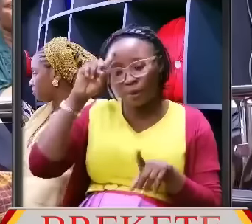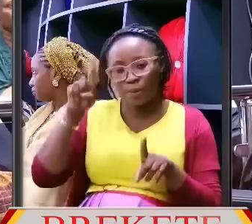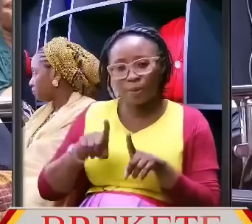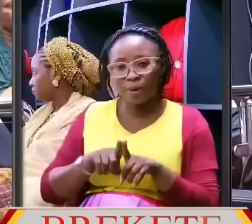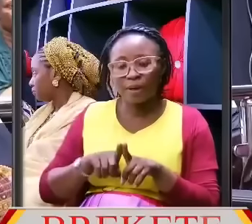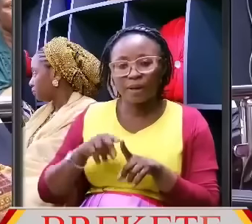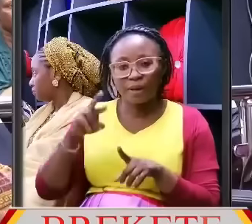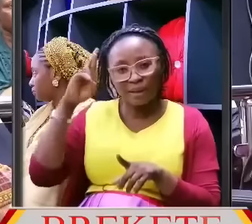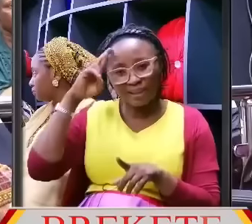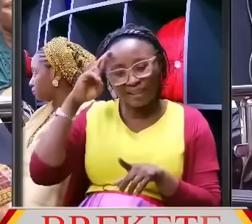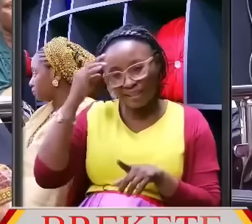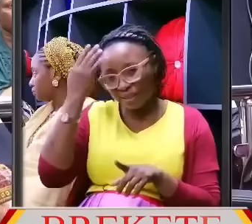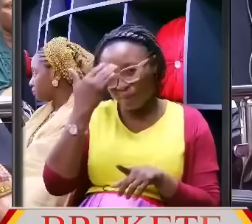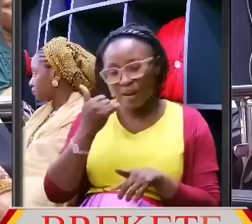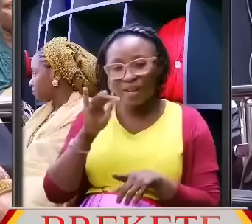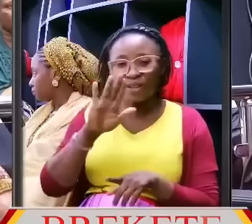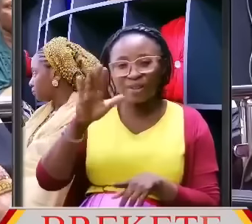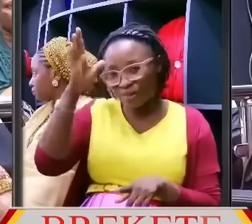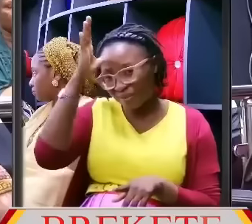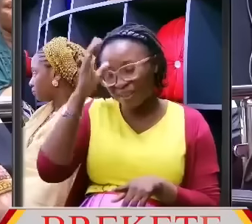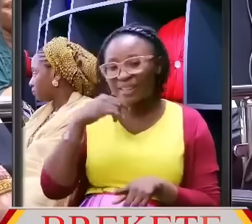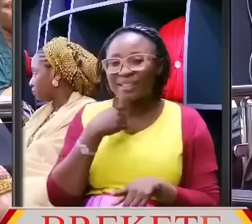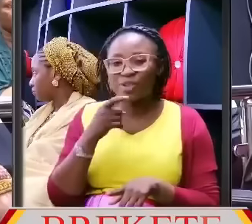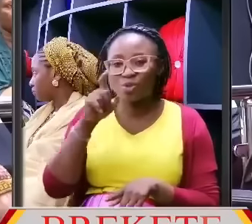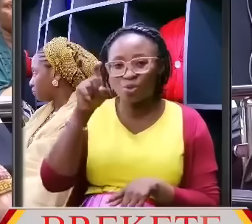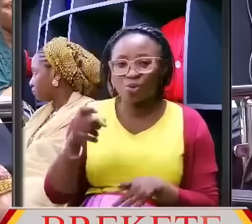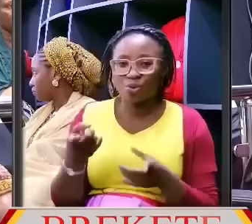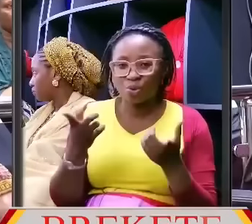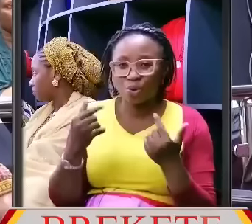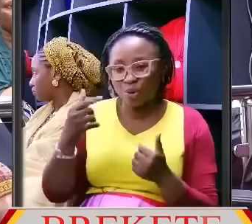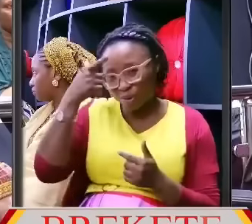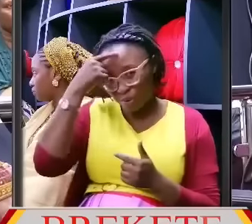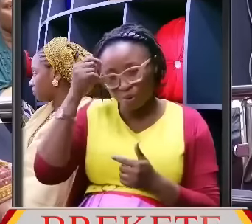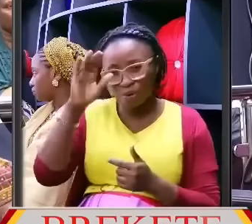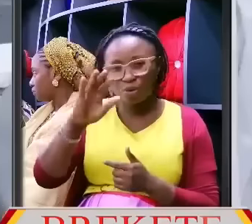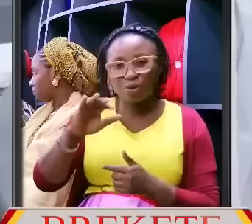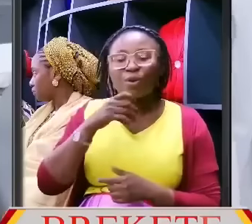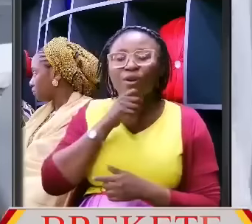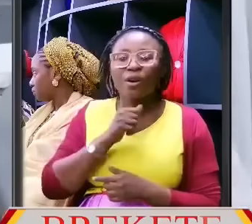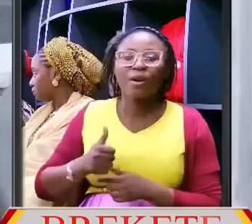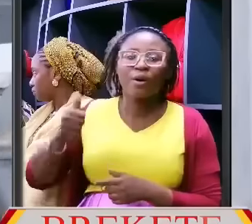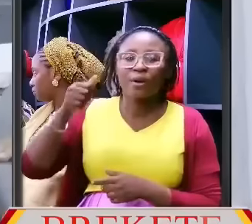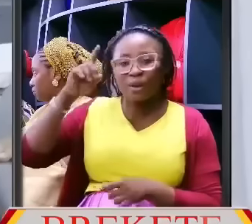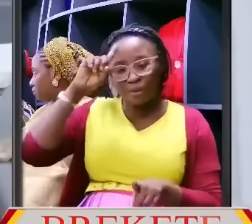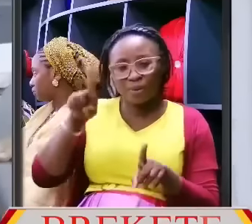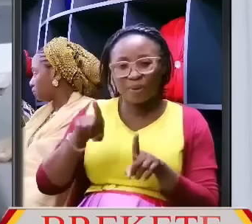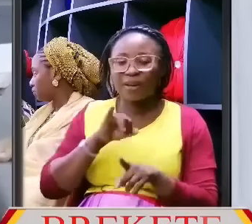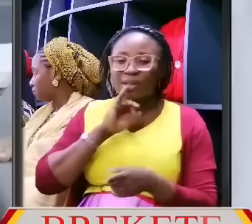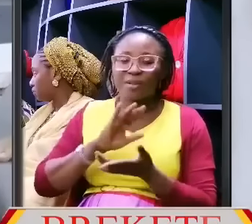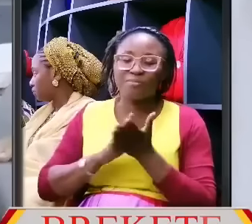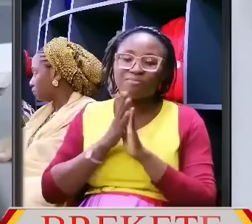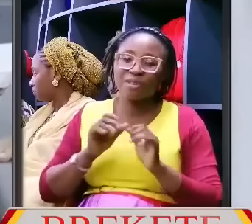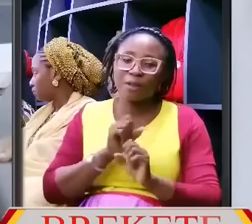Now make your father say, now you go come. Yes. You know, call your, because you know, say your elder brother and a peace, love you, and pay person.